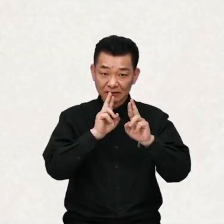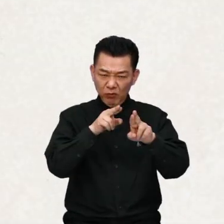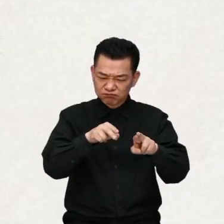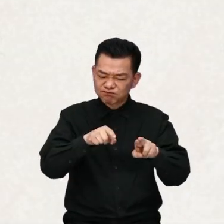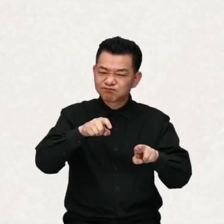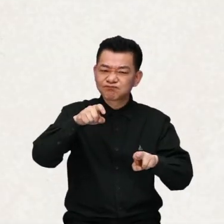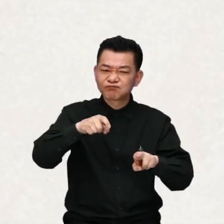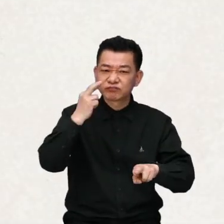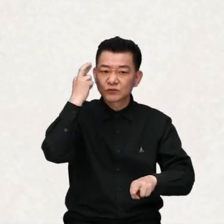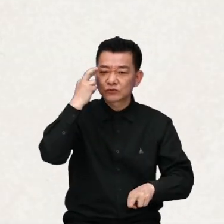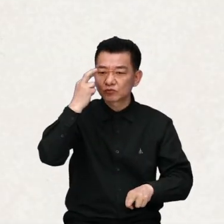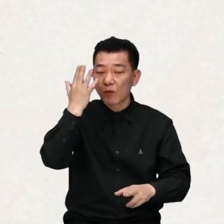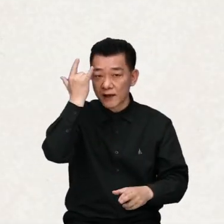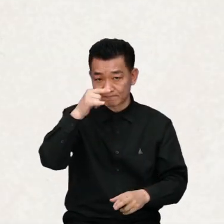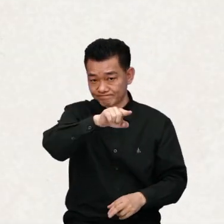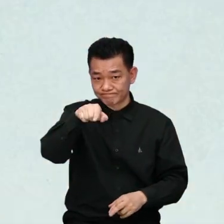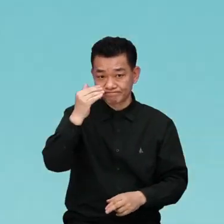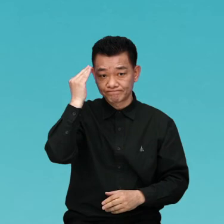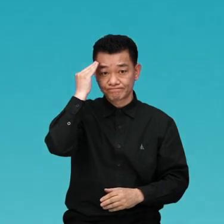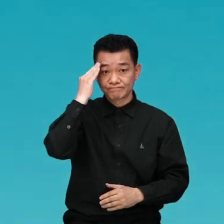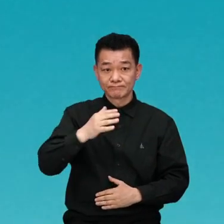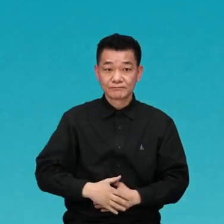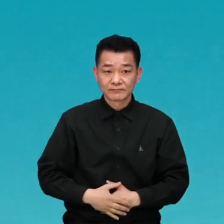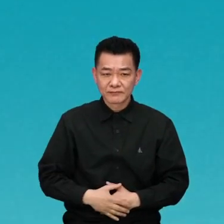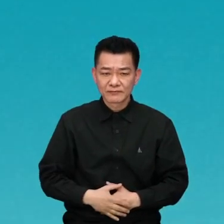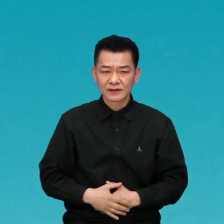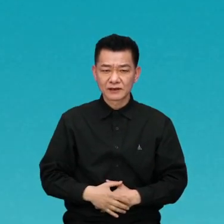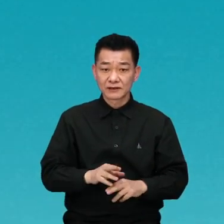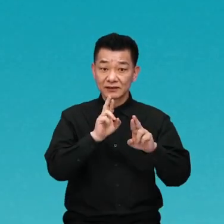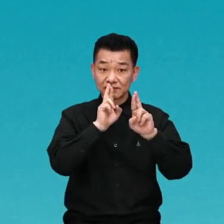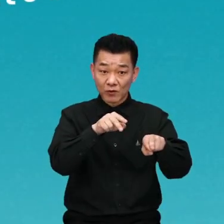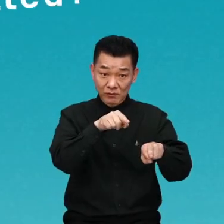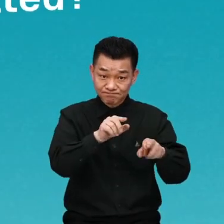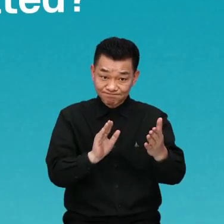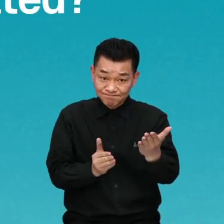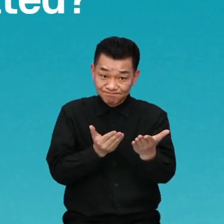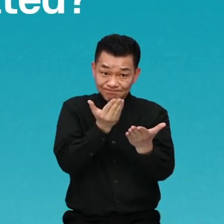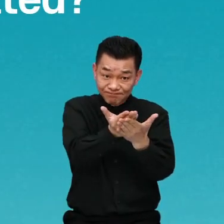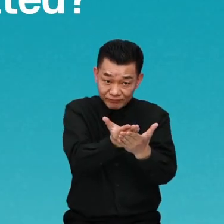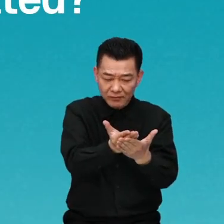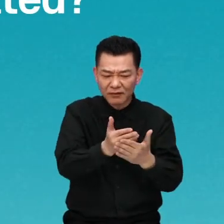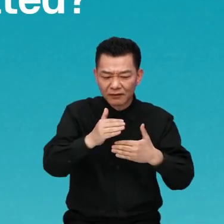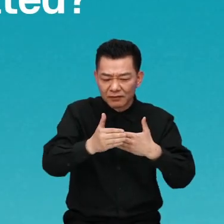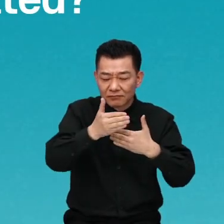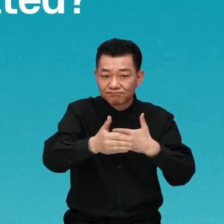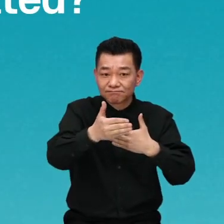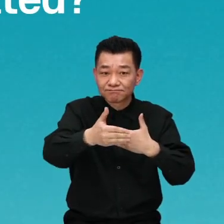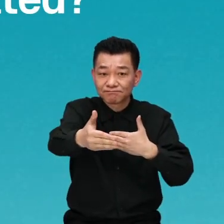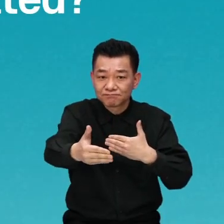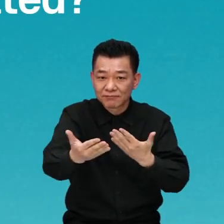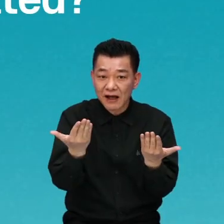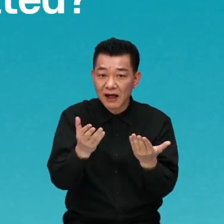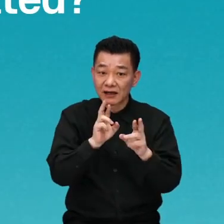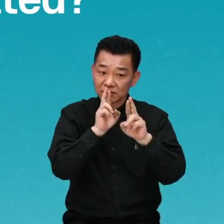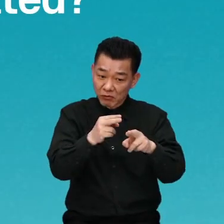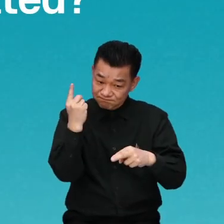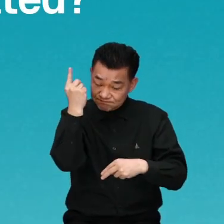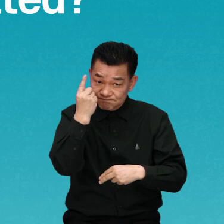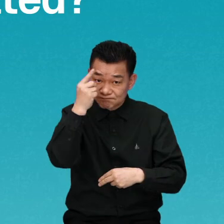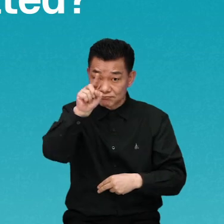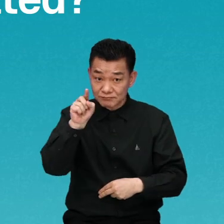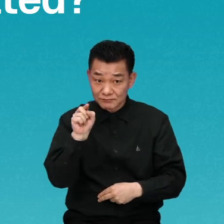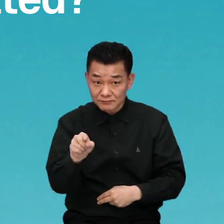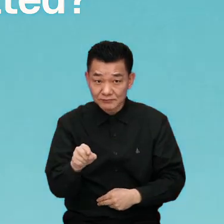Now I understand why reports are needed. Then, what is the process of consideration of report after it is